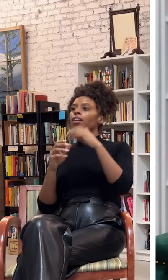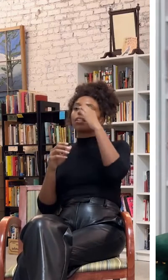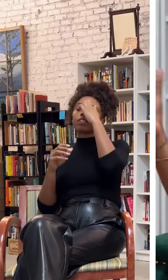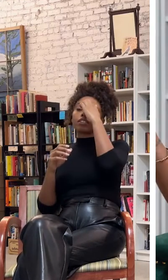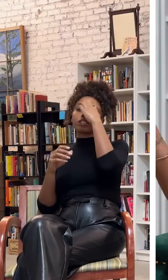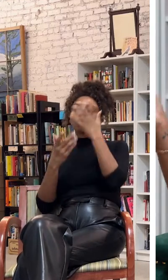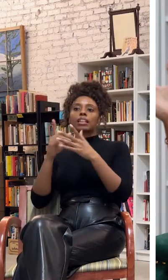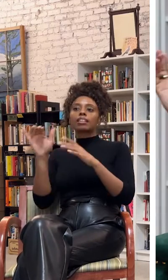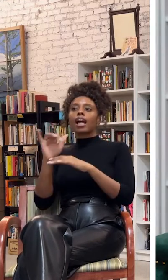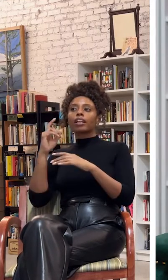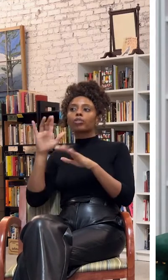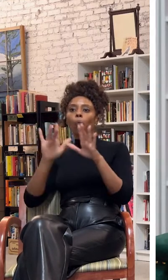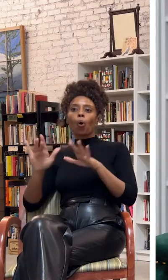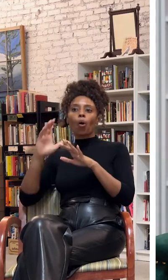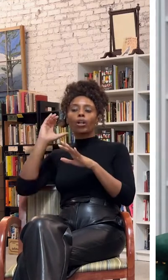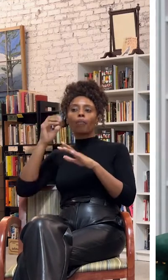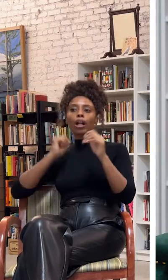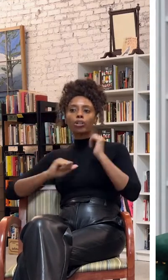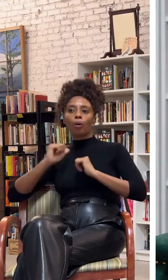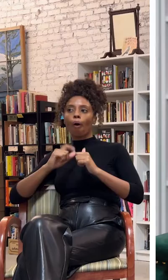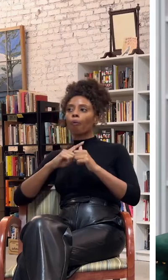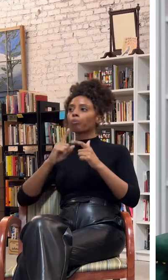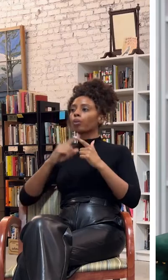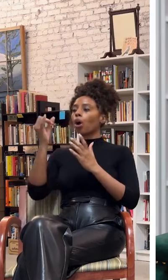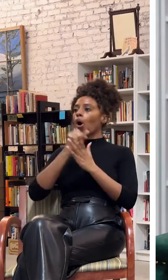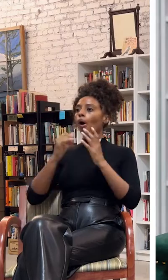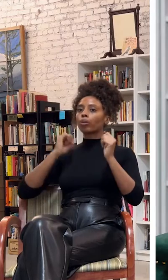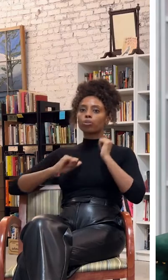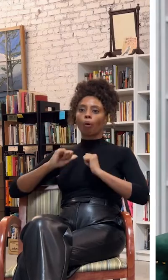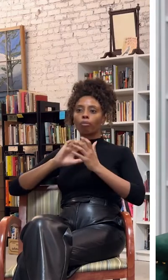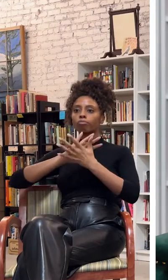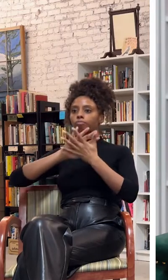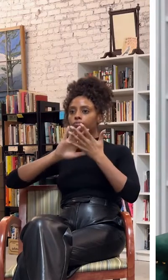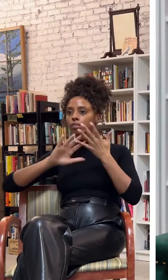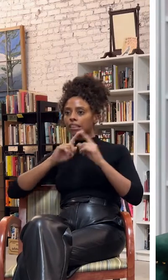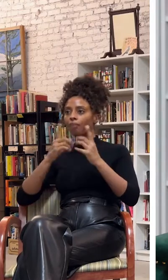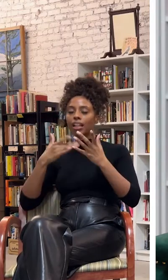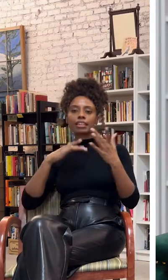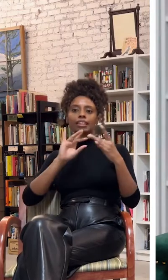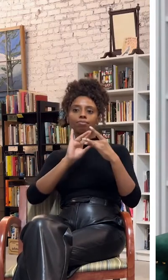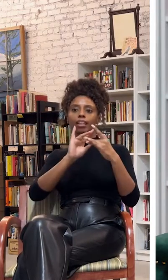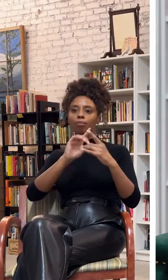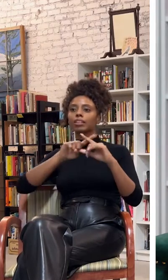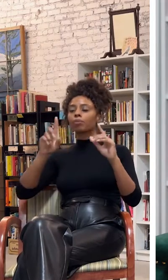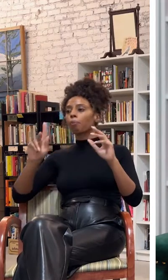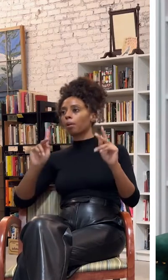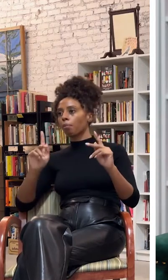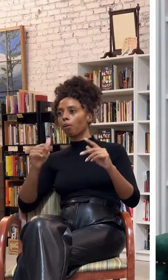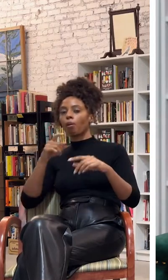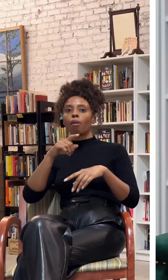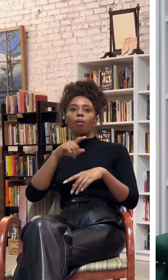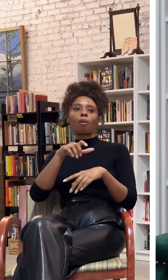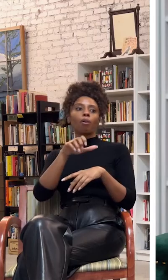like recordings of a radio show. There's been art shows, just a lot of different things to try to touch different kinds of people, so that